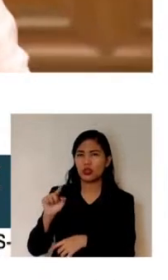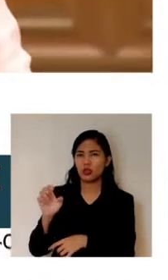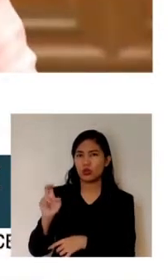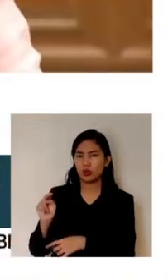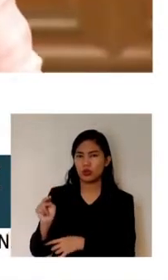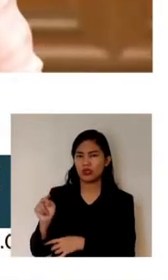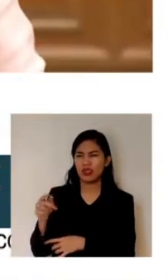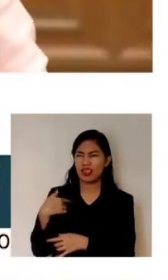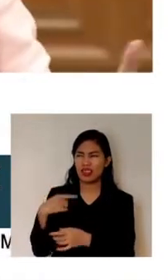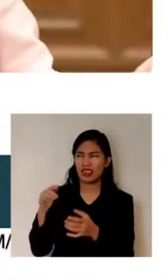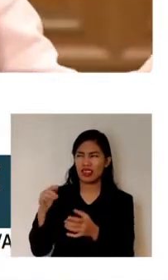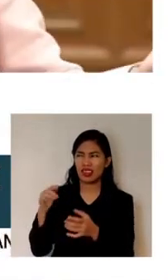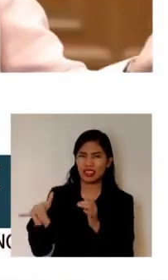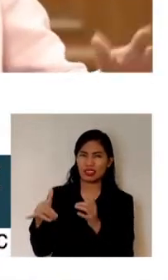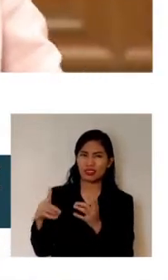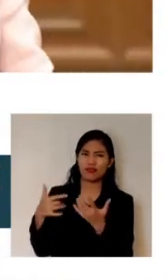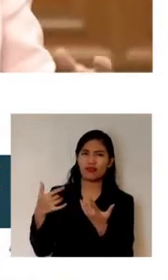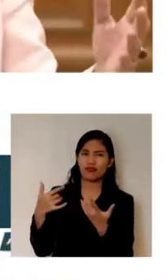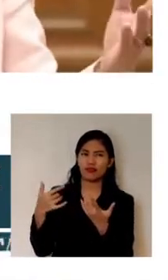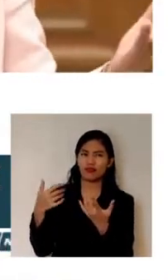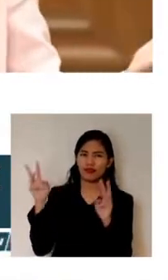alarming in the sense that